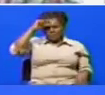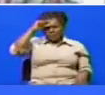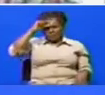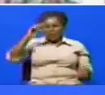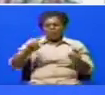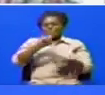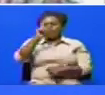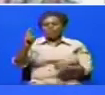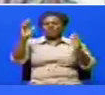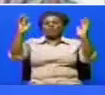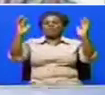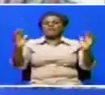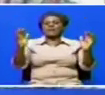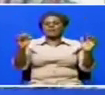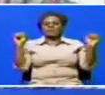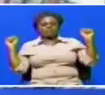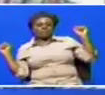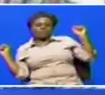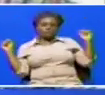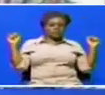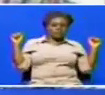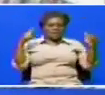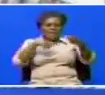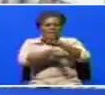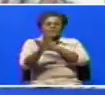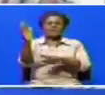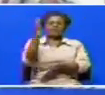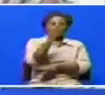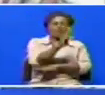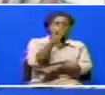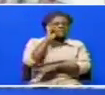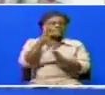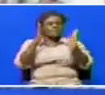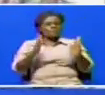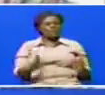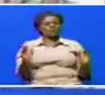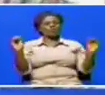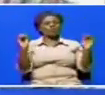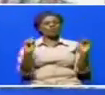biggest question is, some herders have invaded the place. They don't see anybody crisscrossing the forest or say